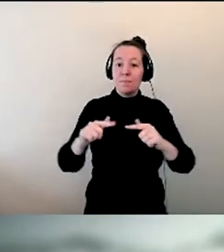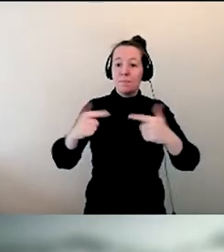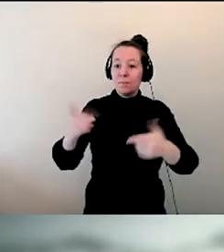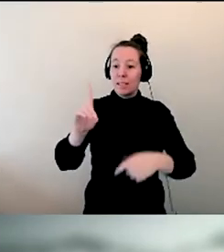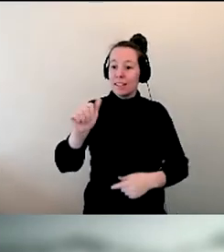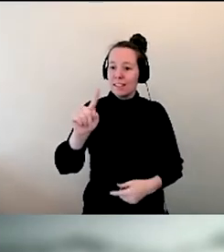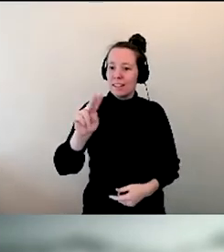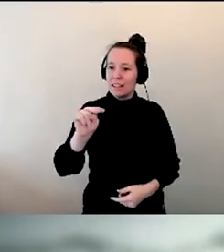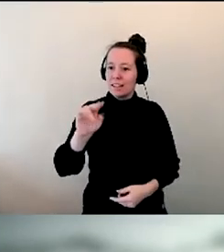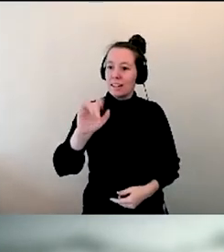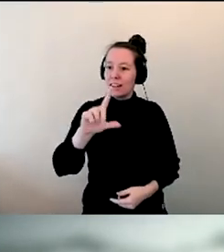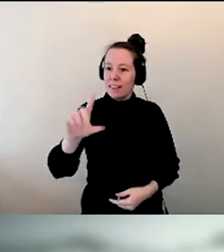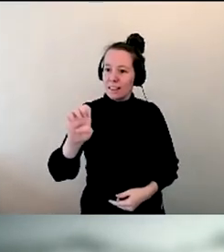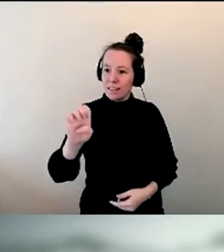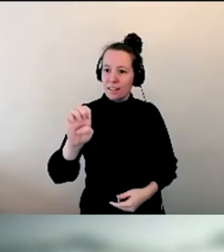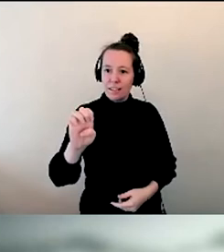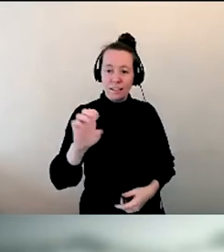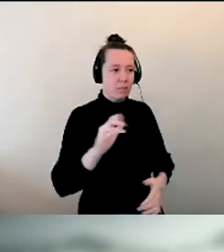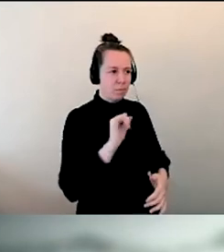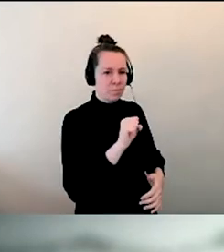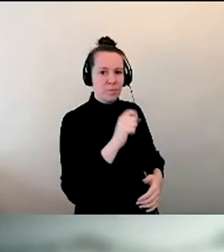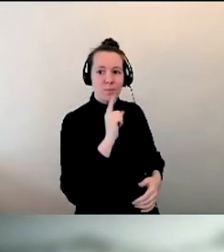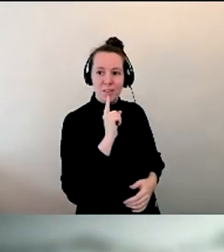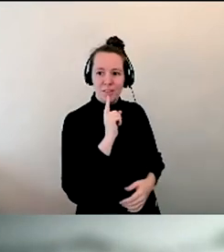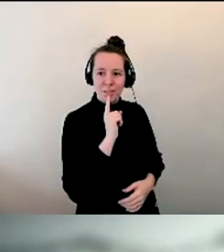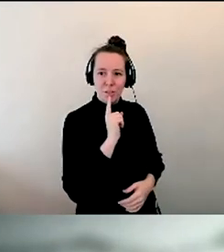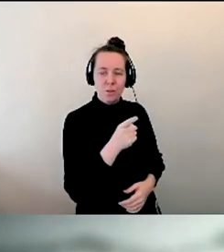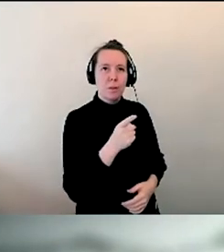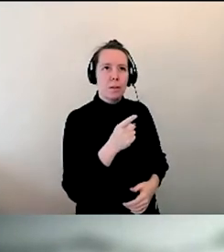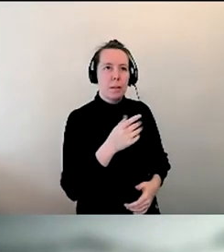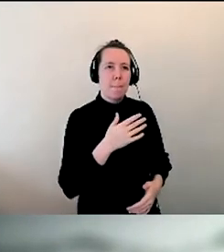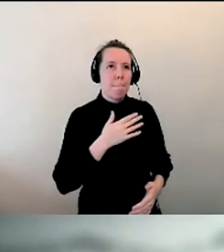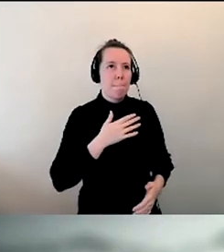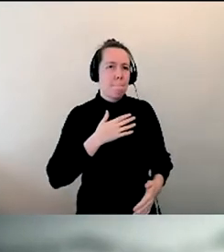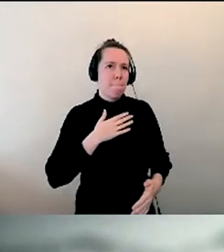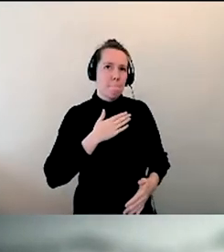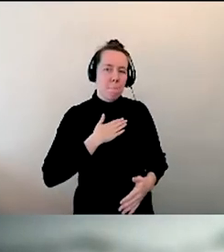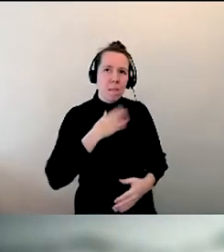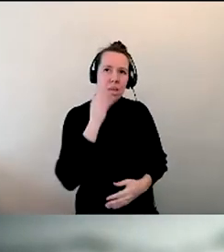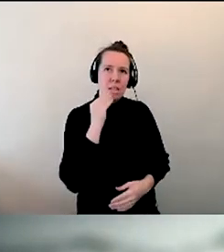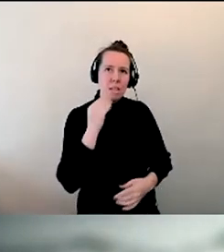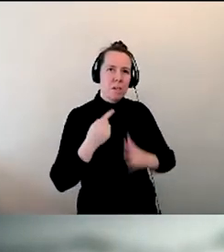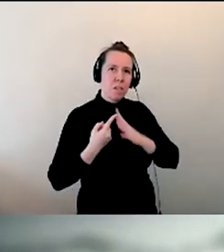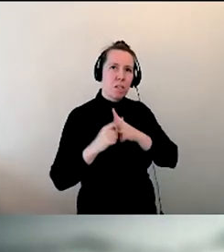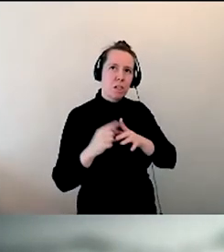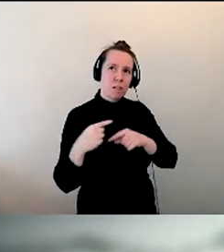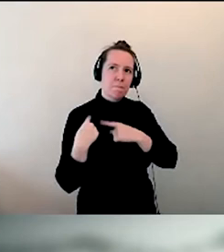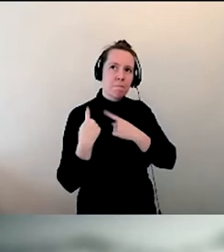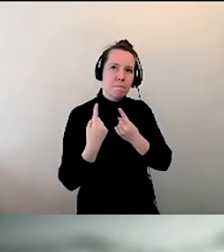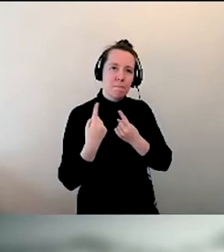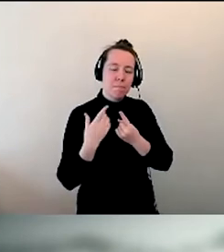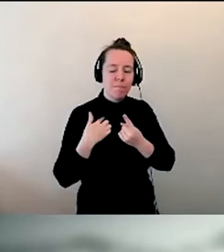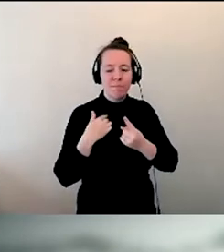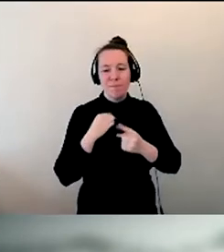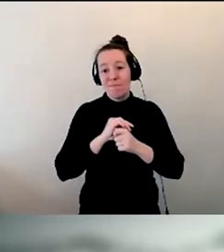off, perhaps? Sure. I think my book talk journey started very similar to a lot of people at the beginning of the